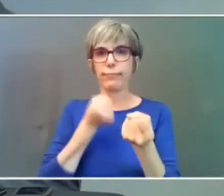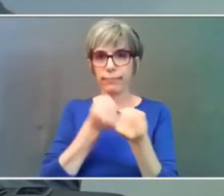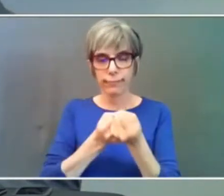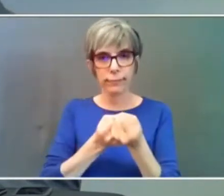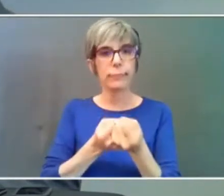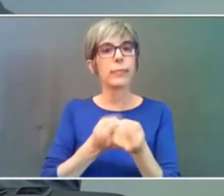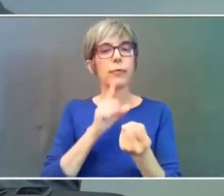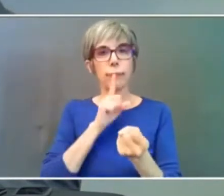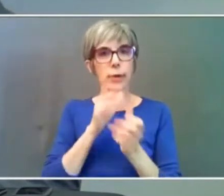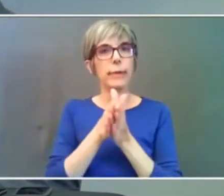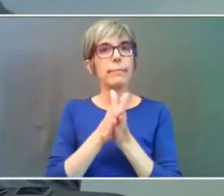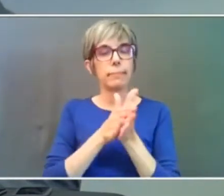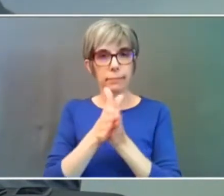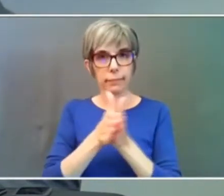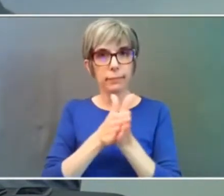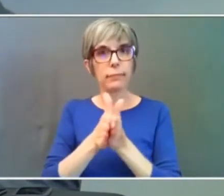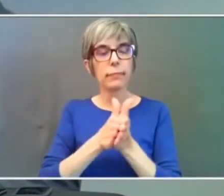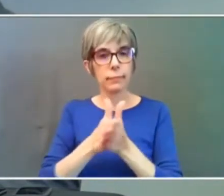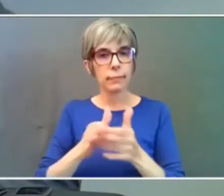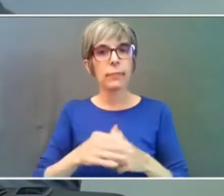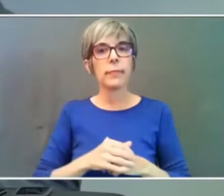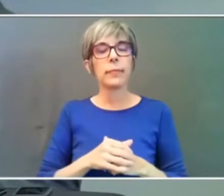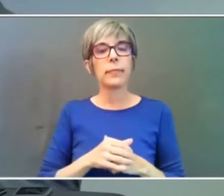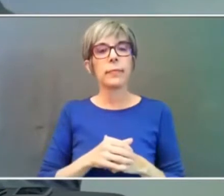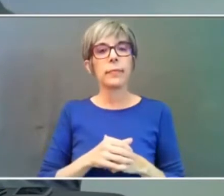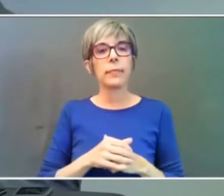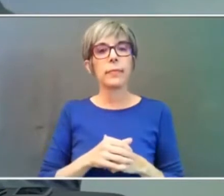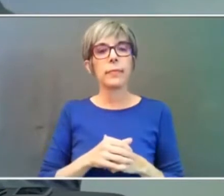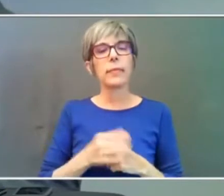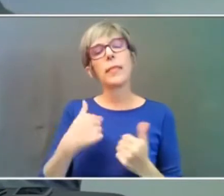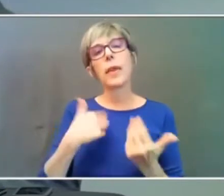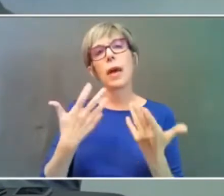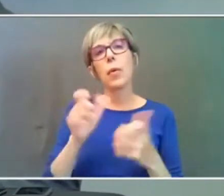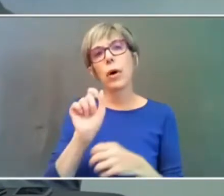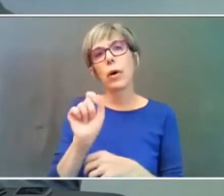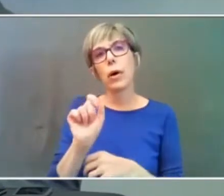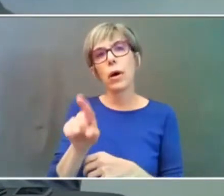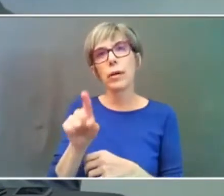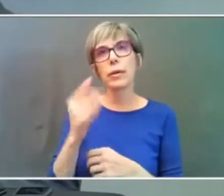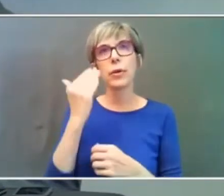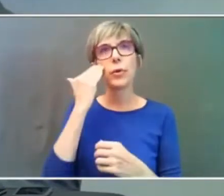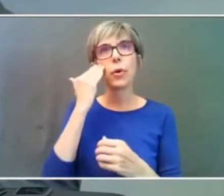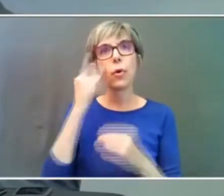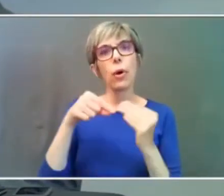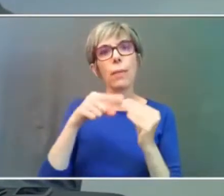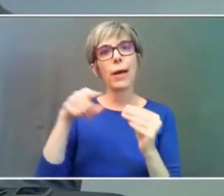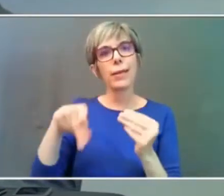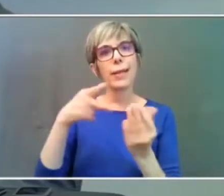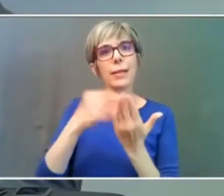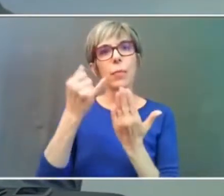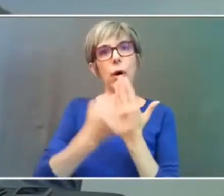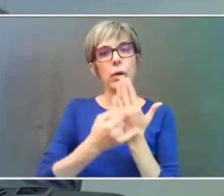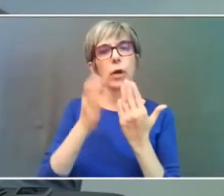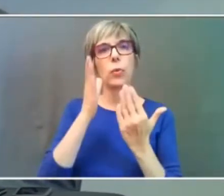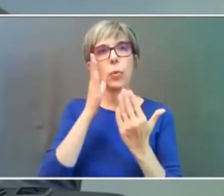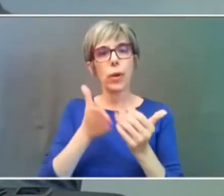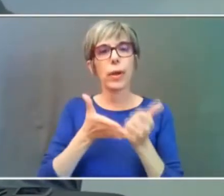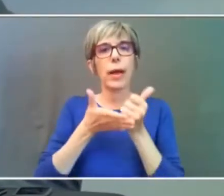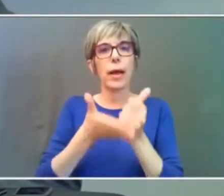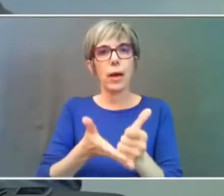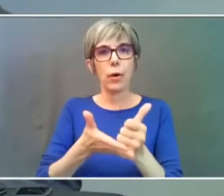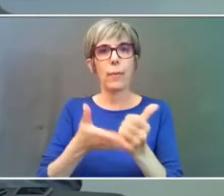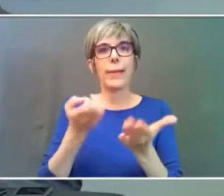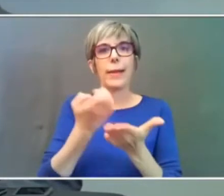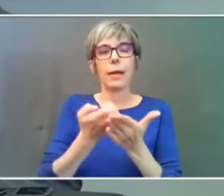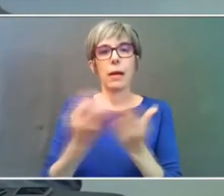really interested in how this project will help to further diversify our economy. I